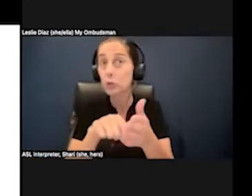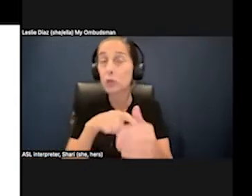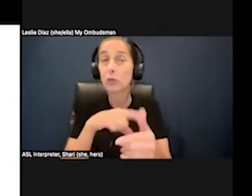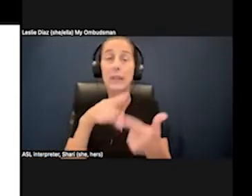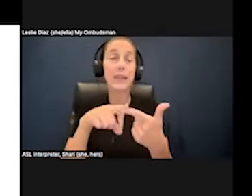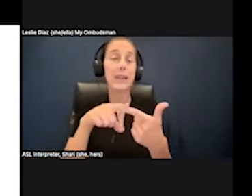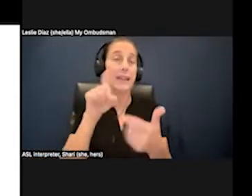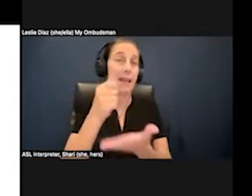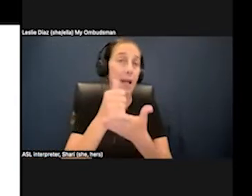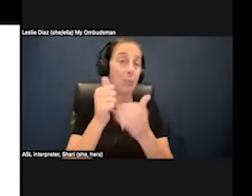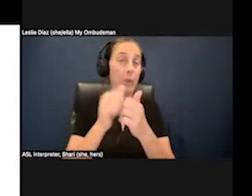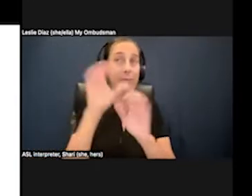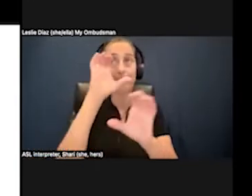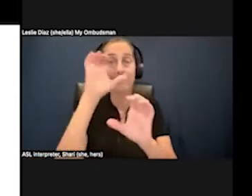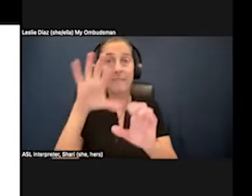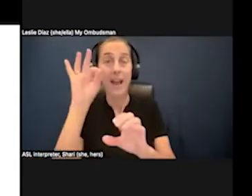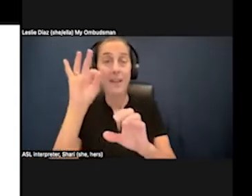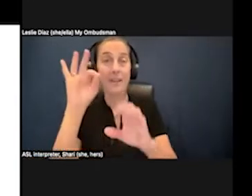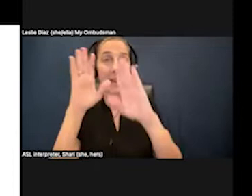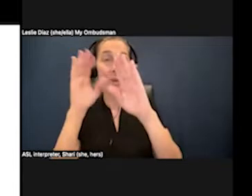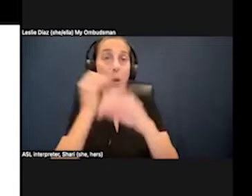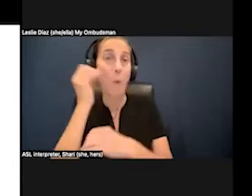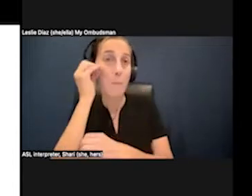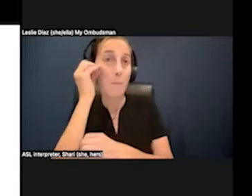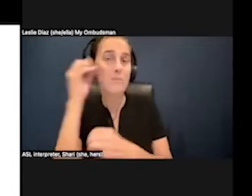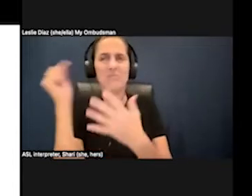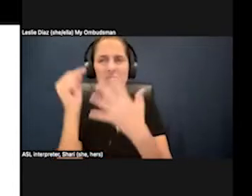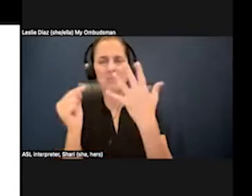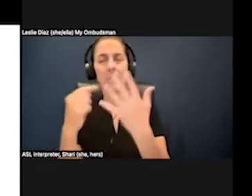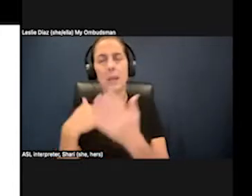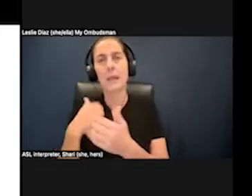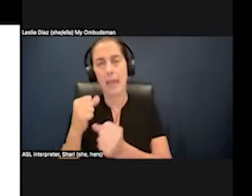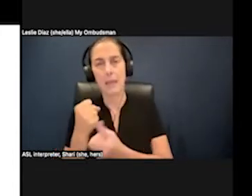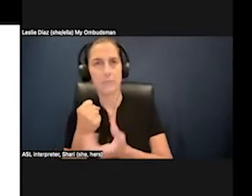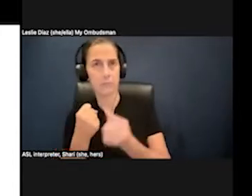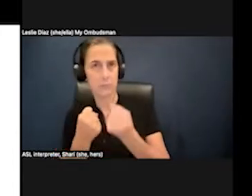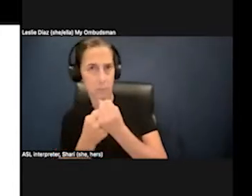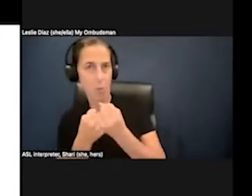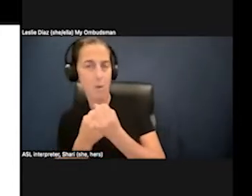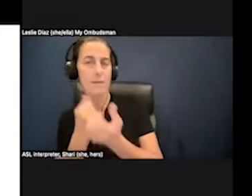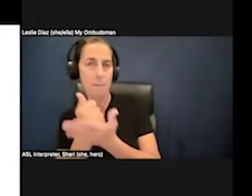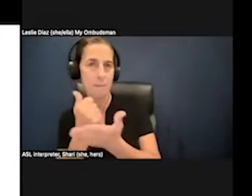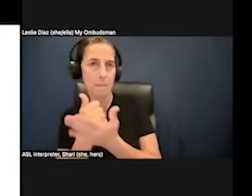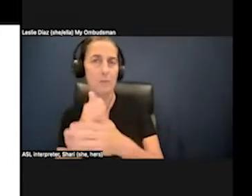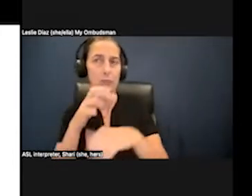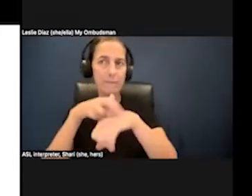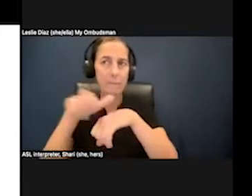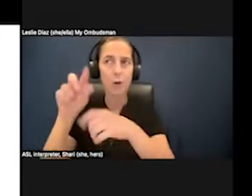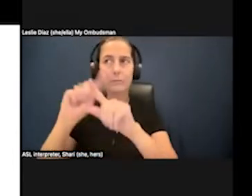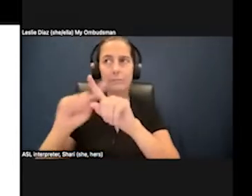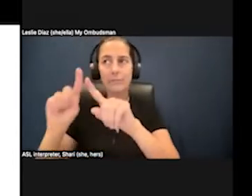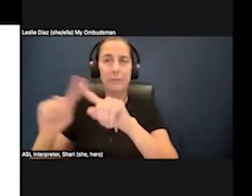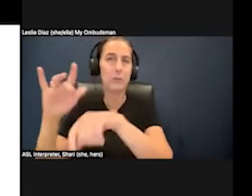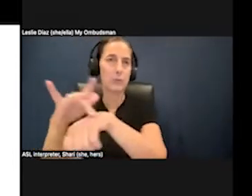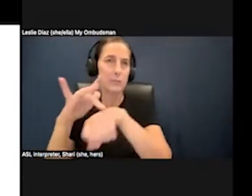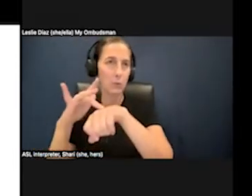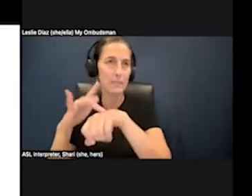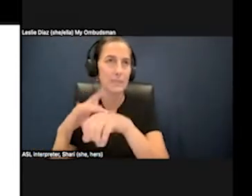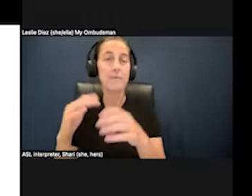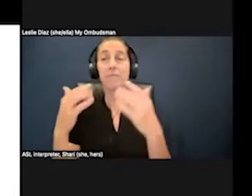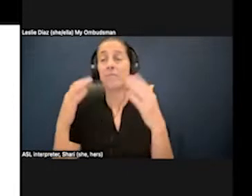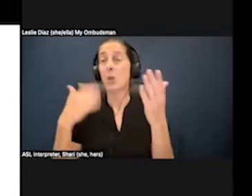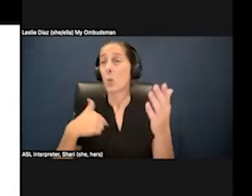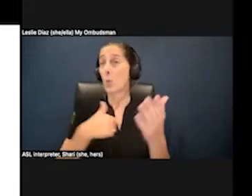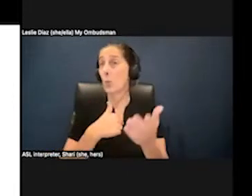housing or something like that, that's part of what I do. And we currently in the program see patients of any